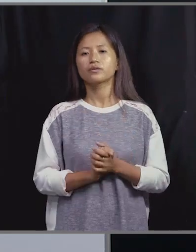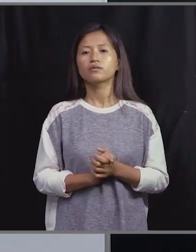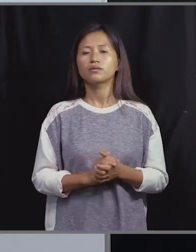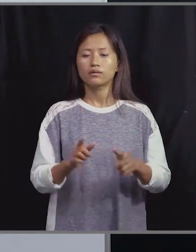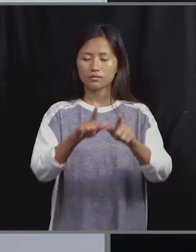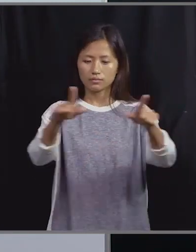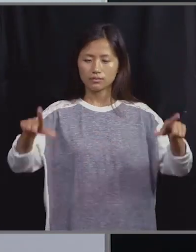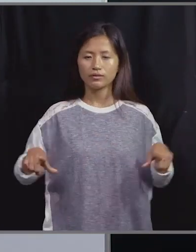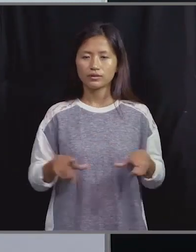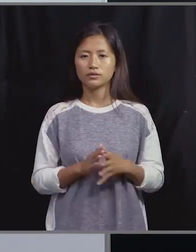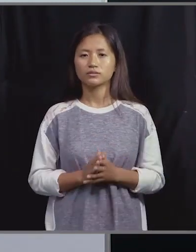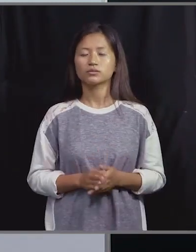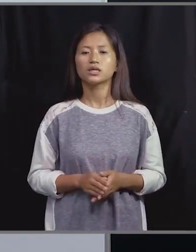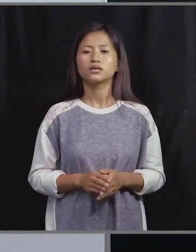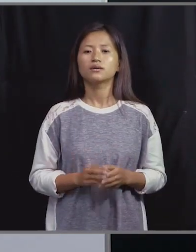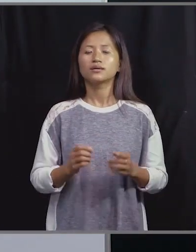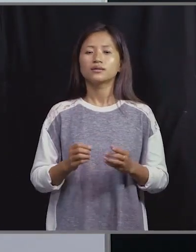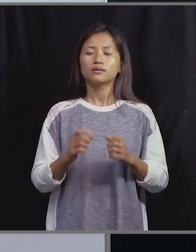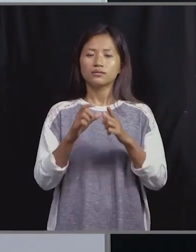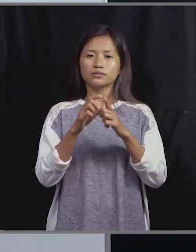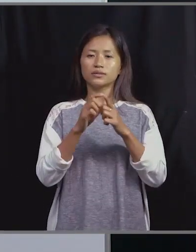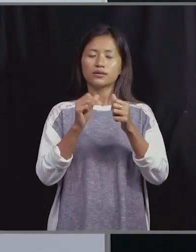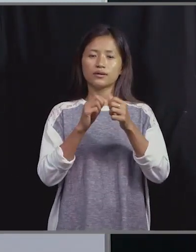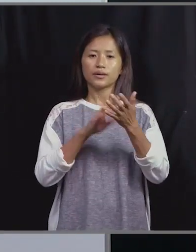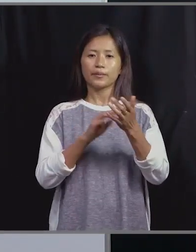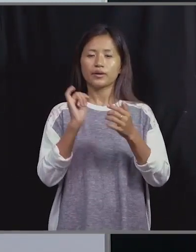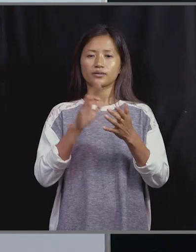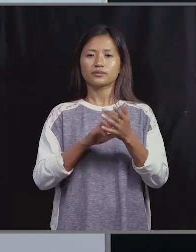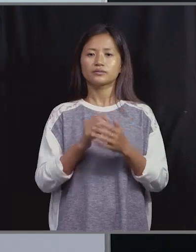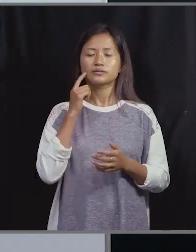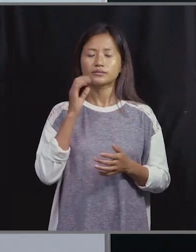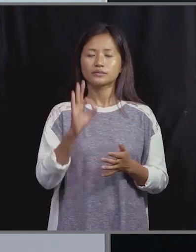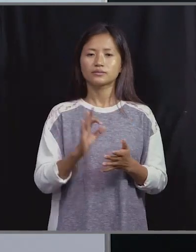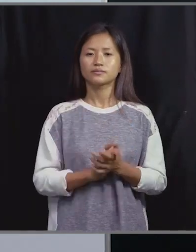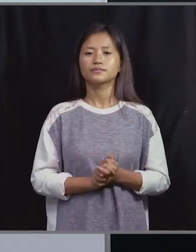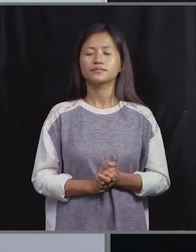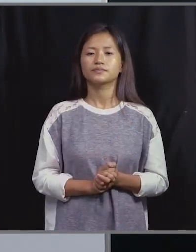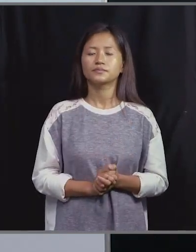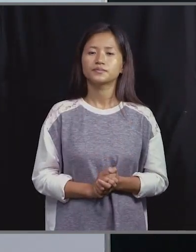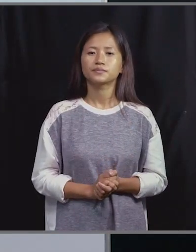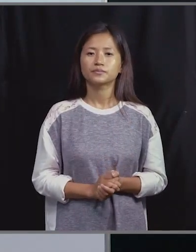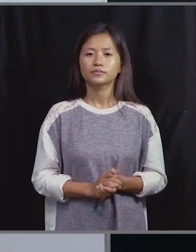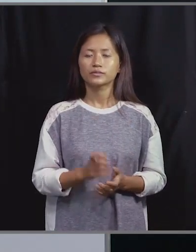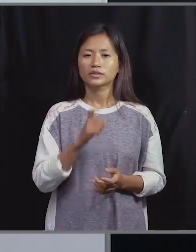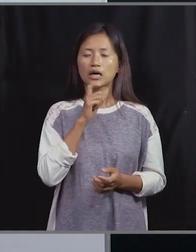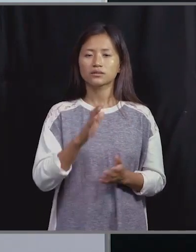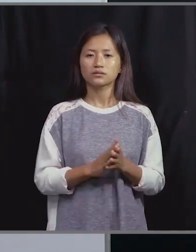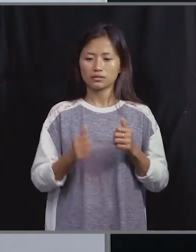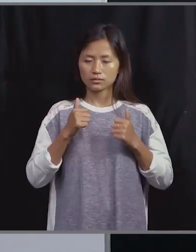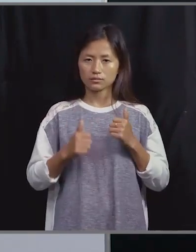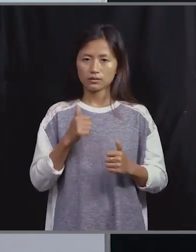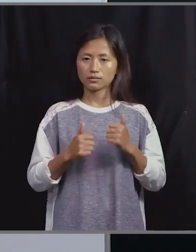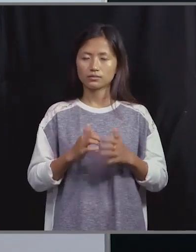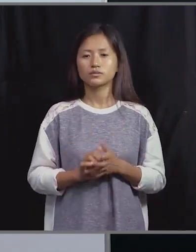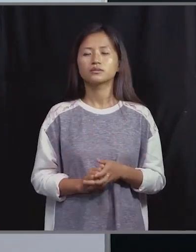land was known as Damin-e-Ko, which is very important. Sometimes they used to ask in exam, what is